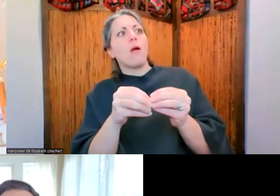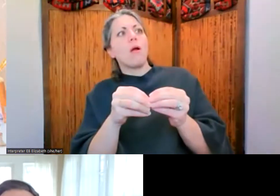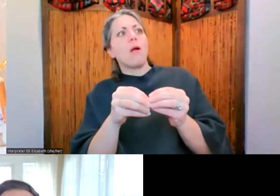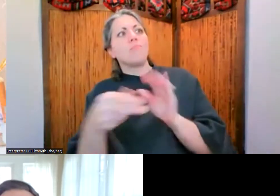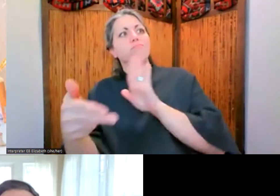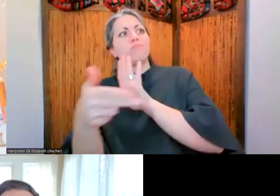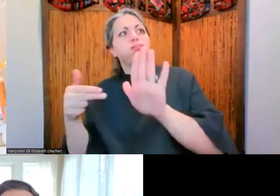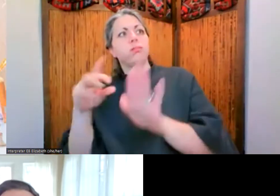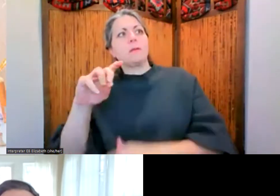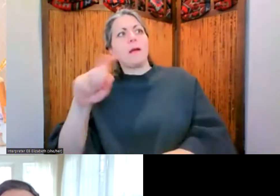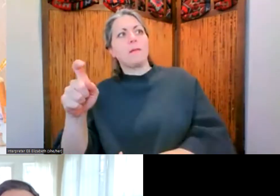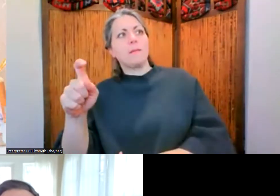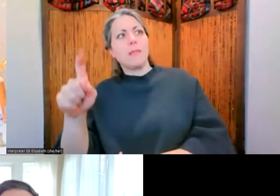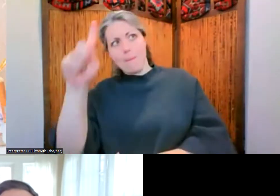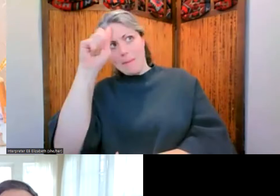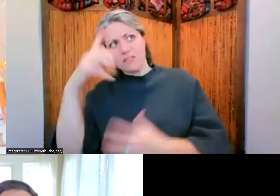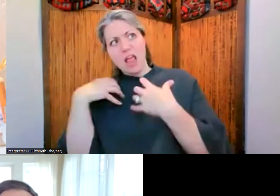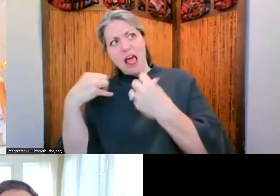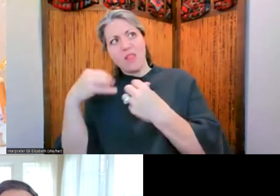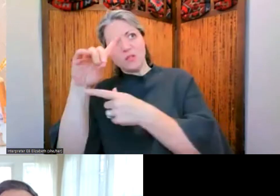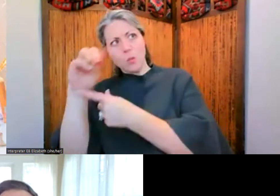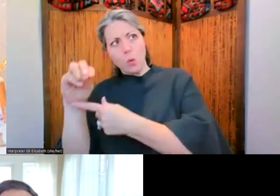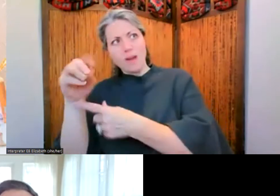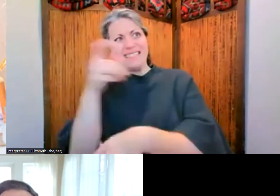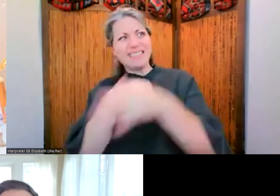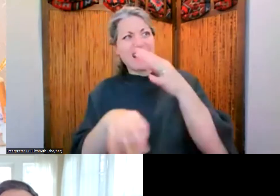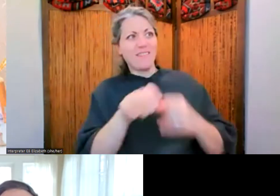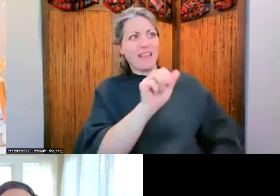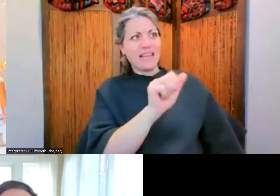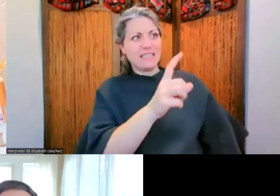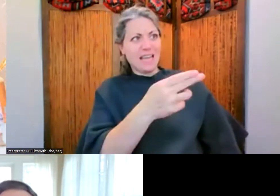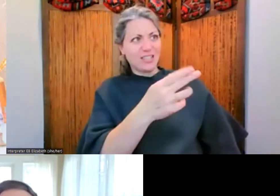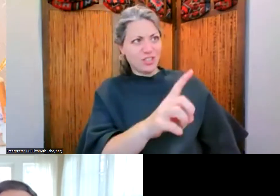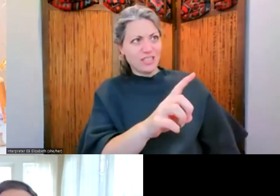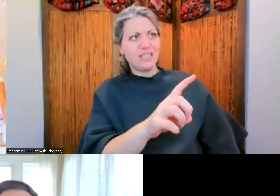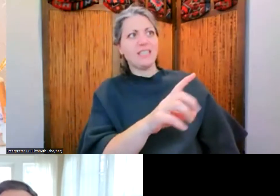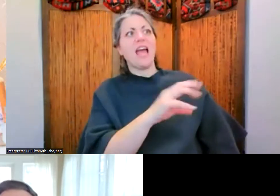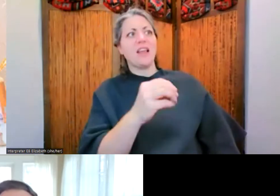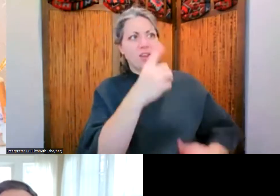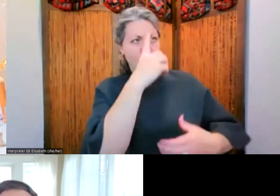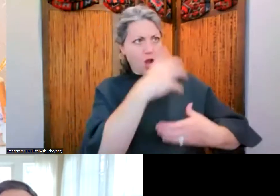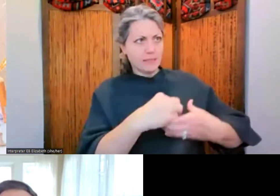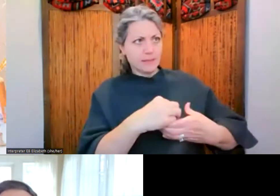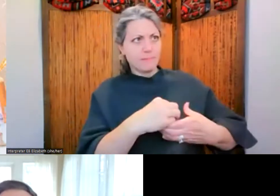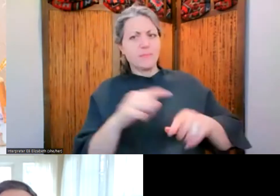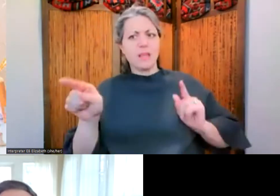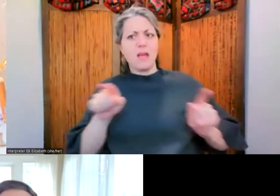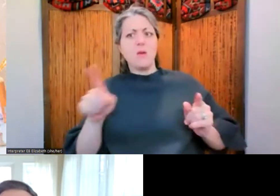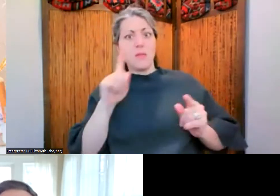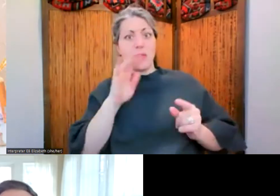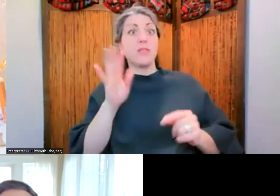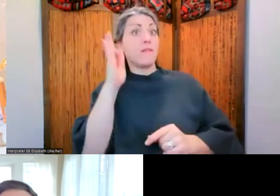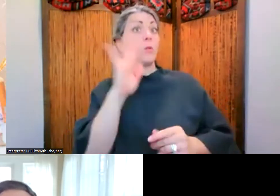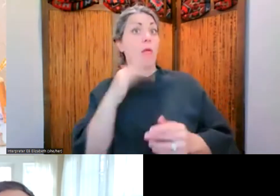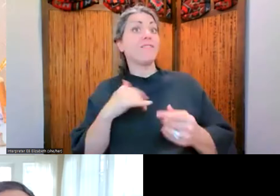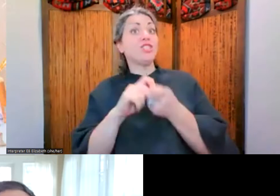more treatment of antipsychotics rather than ADHD medicine. And do you think that there is going to be a change in the